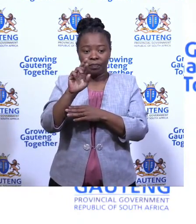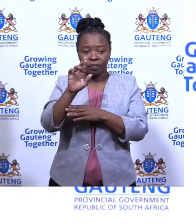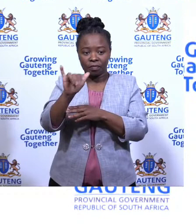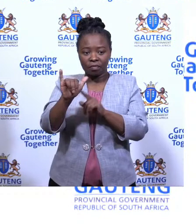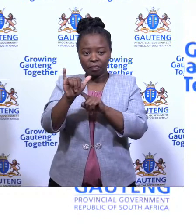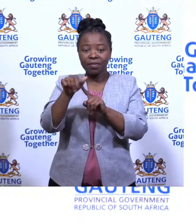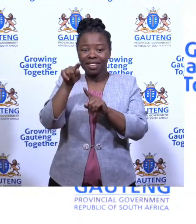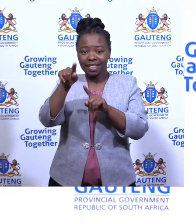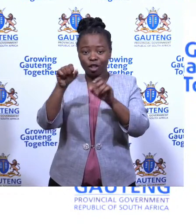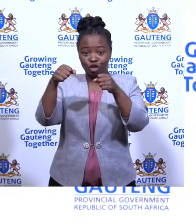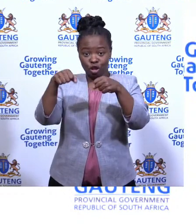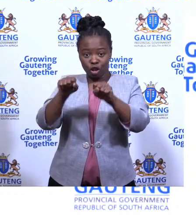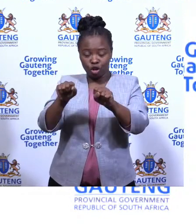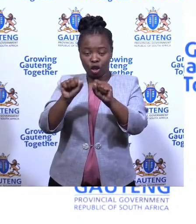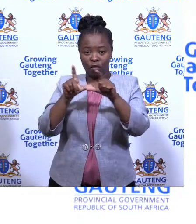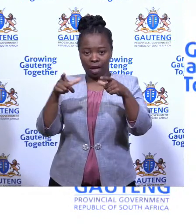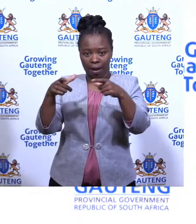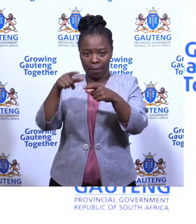of that panel,